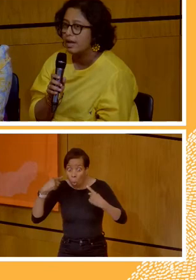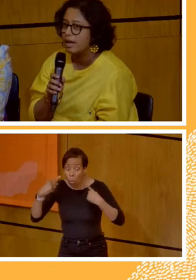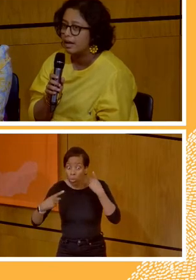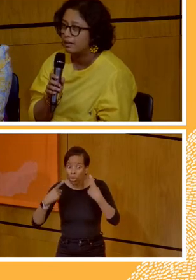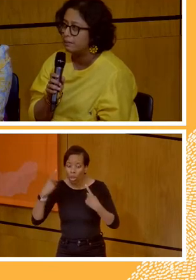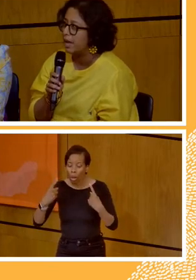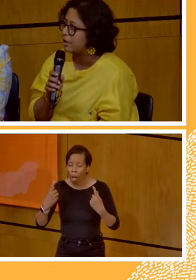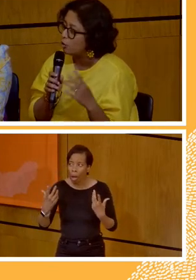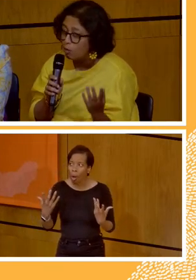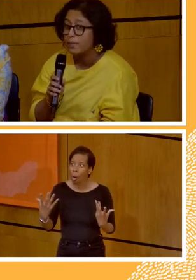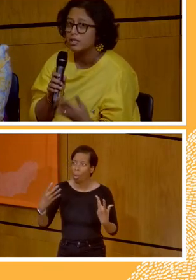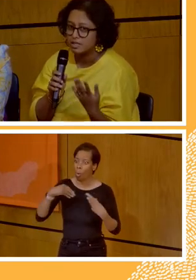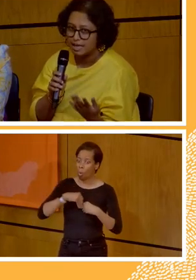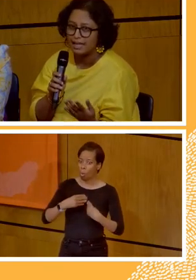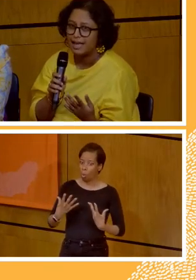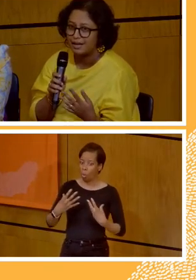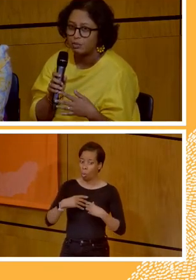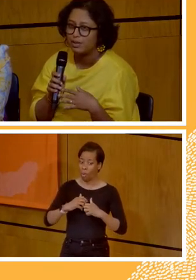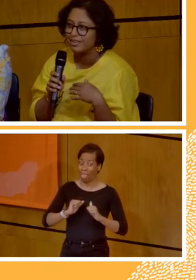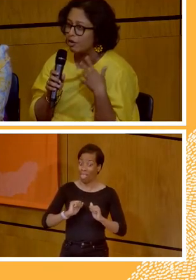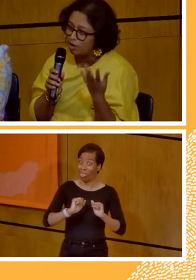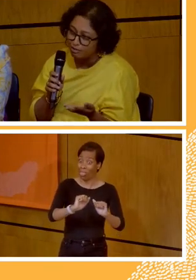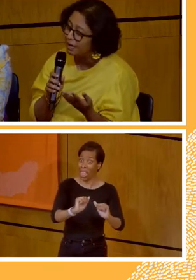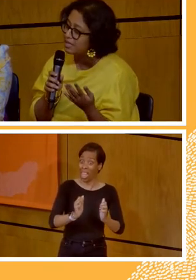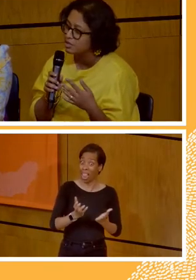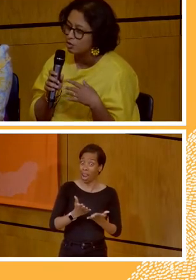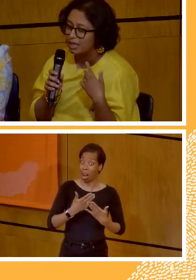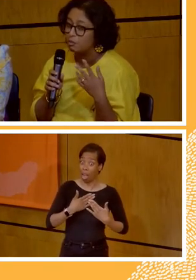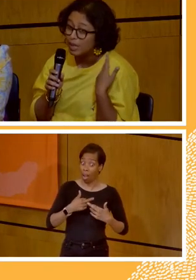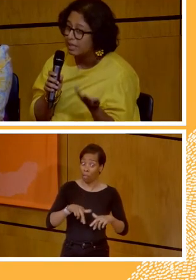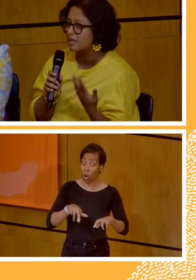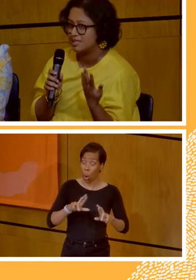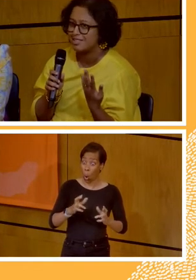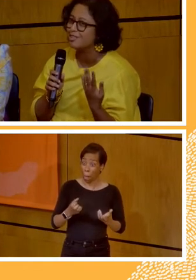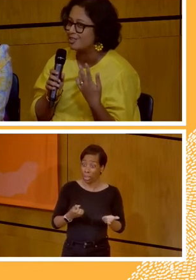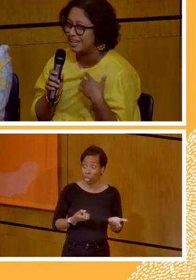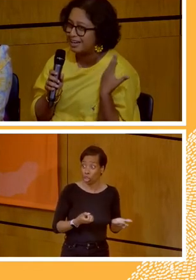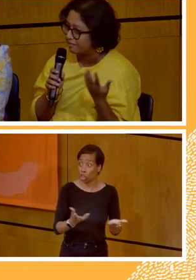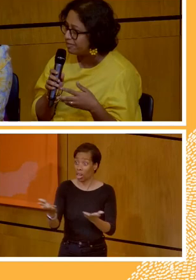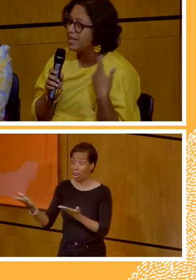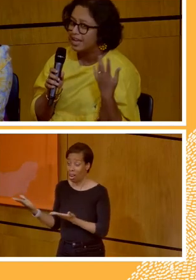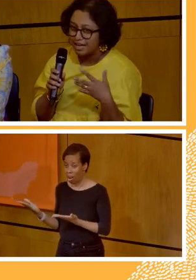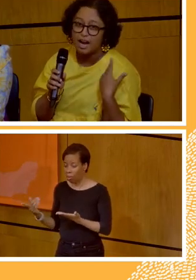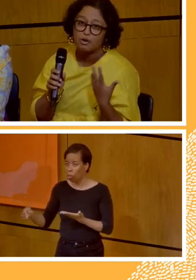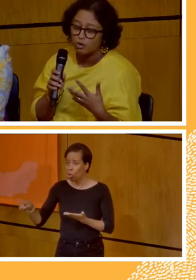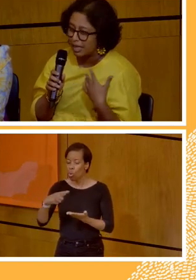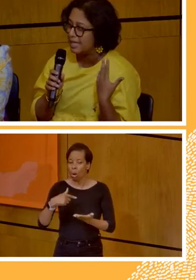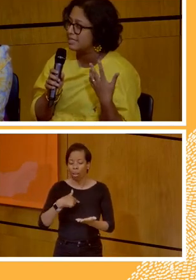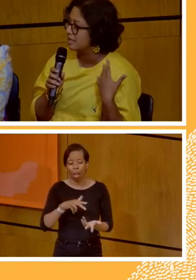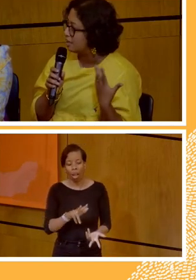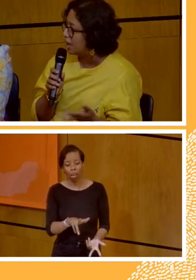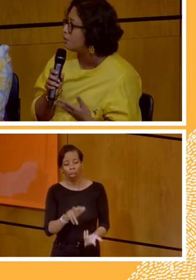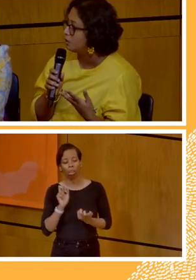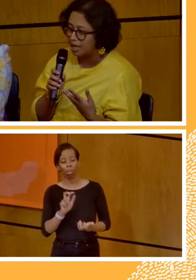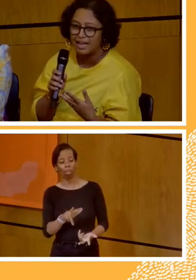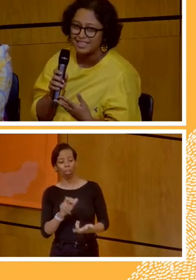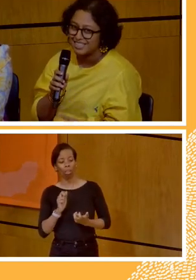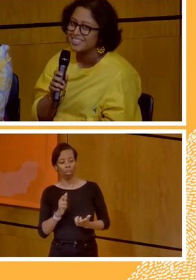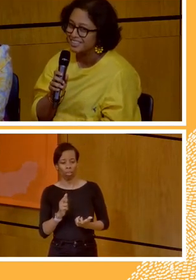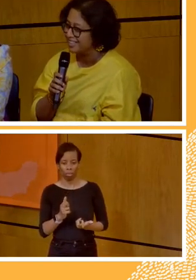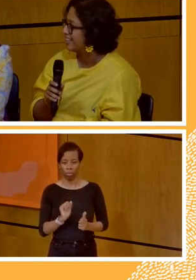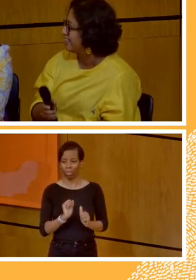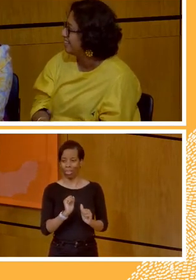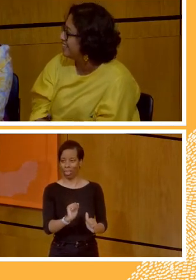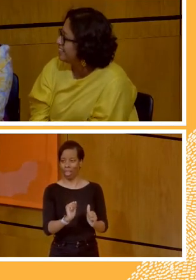love. And hoping to share that with all of us so that we can listen to that love in our own heads and in our own